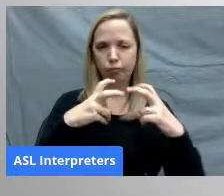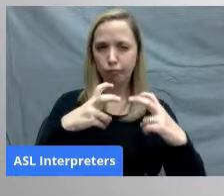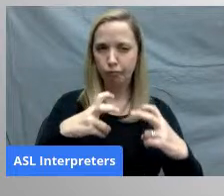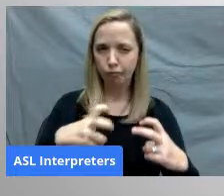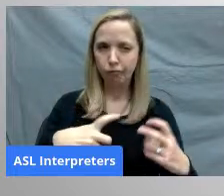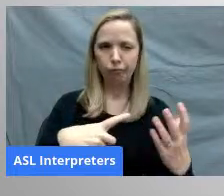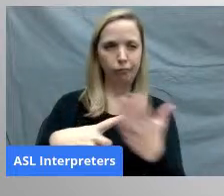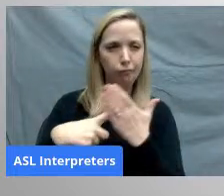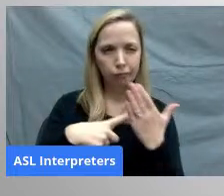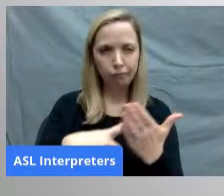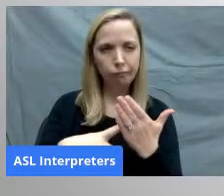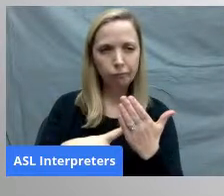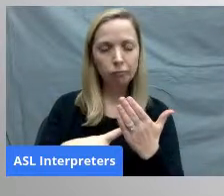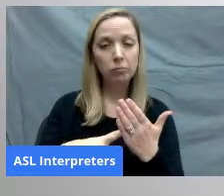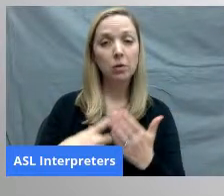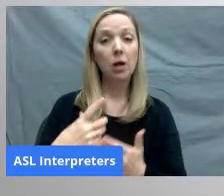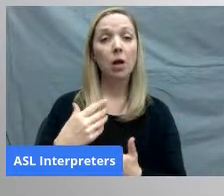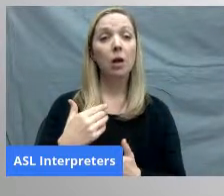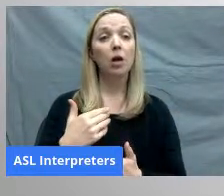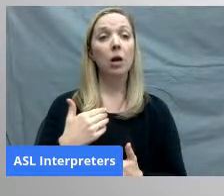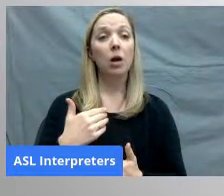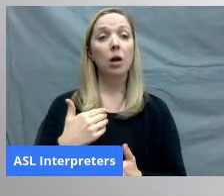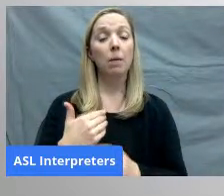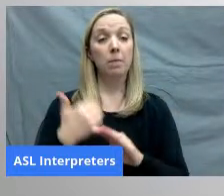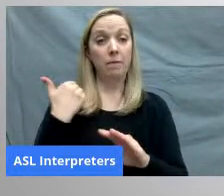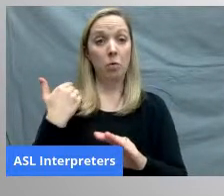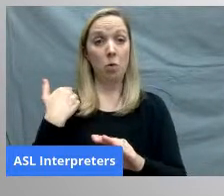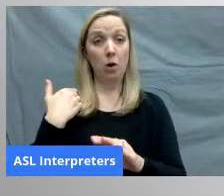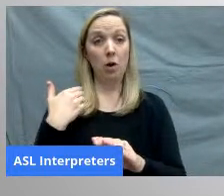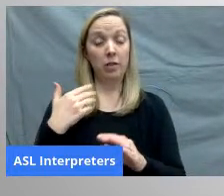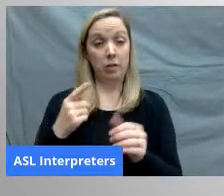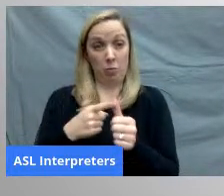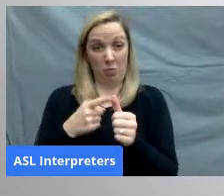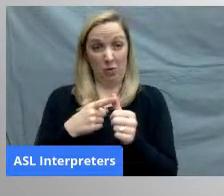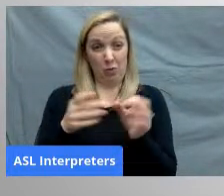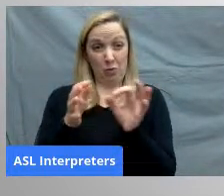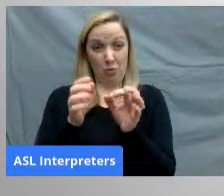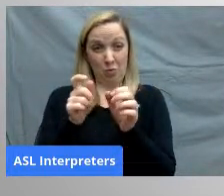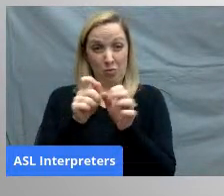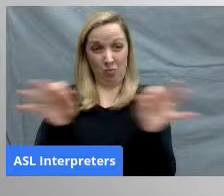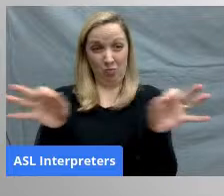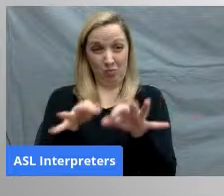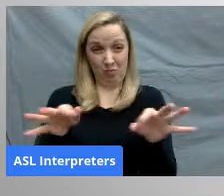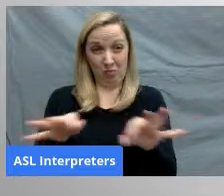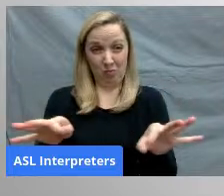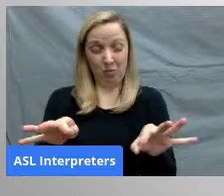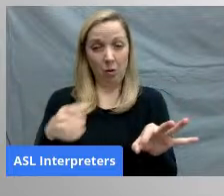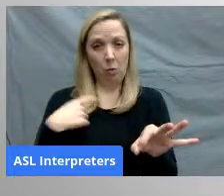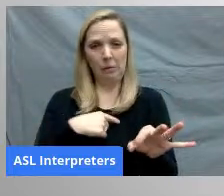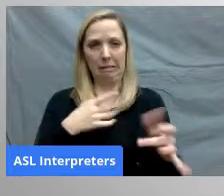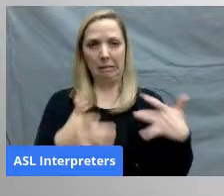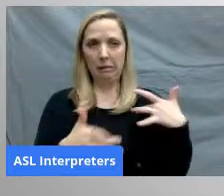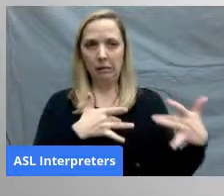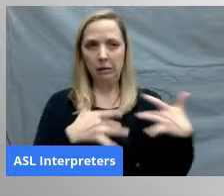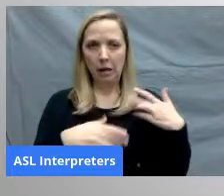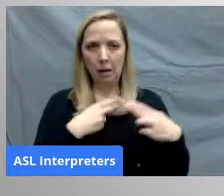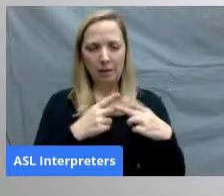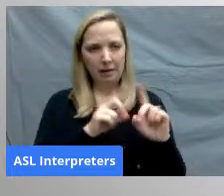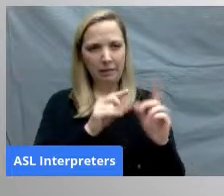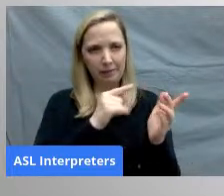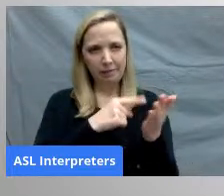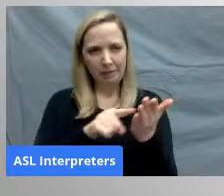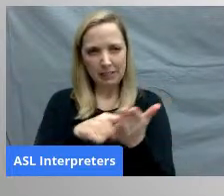We were very concerned about the original writing and how different interrogations and investigations of kids in schools could